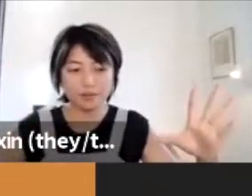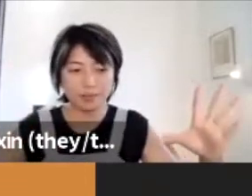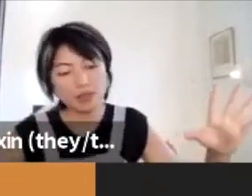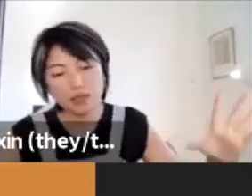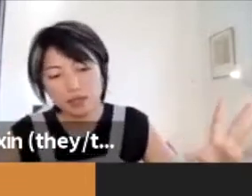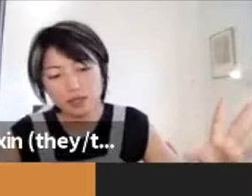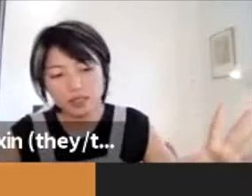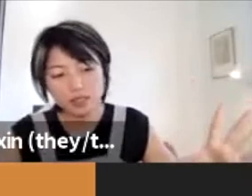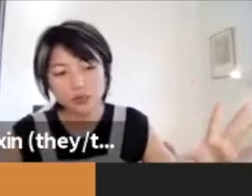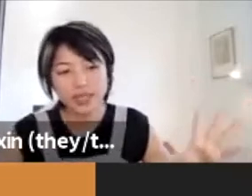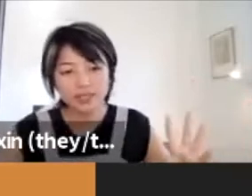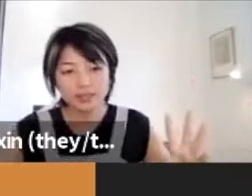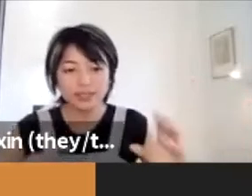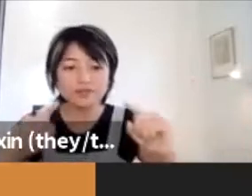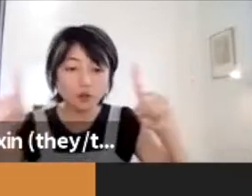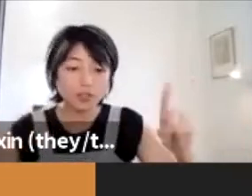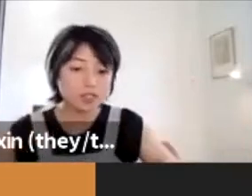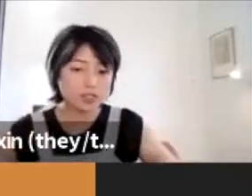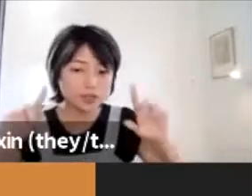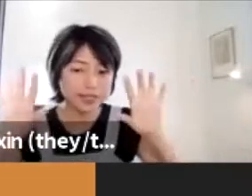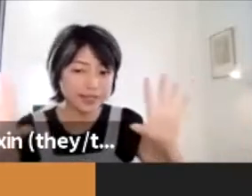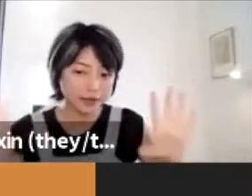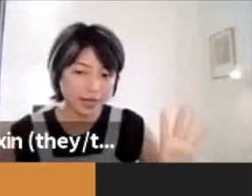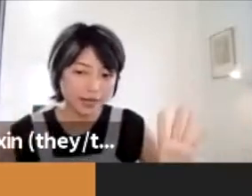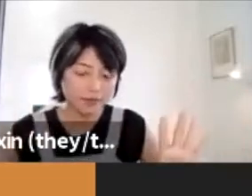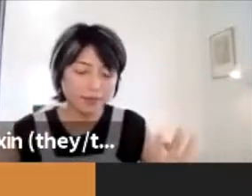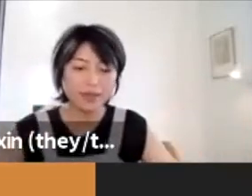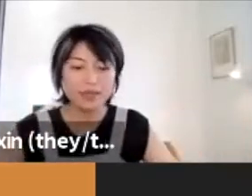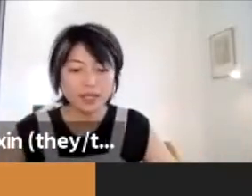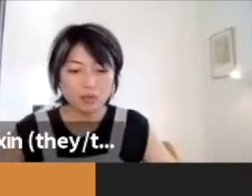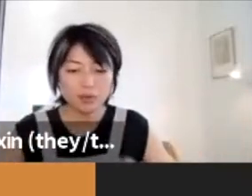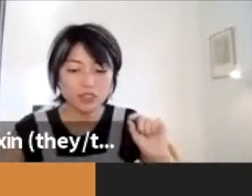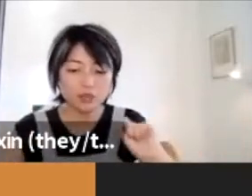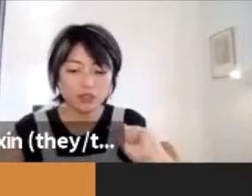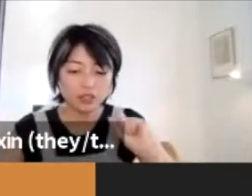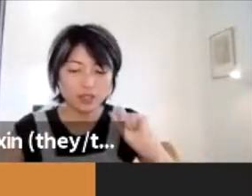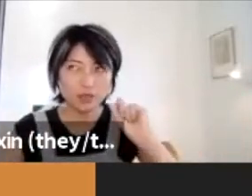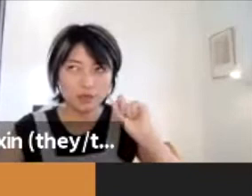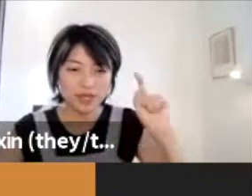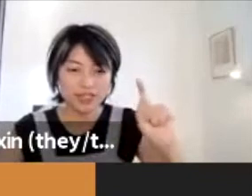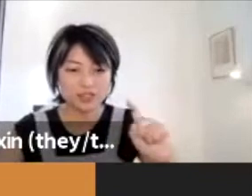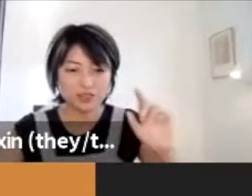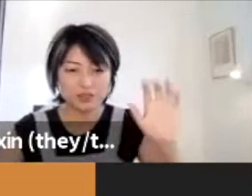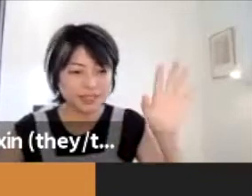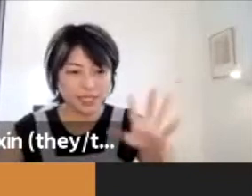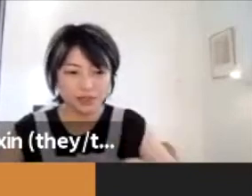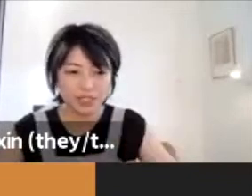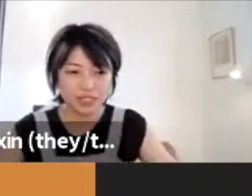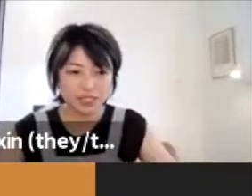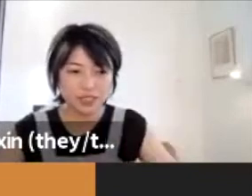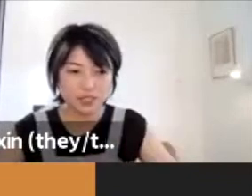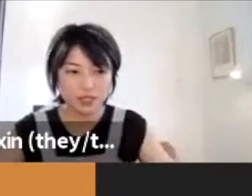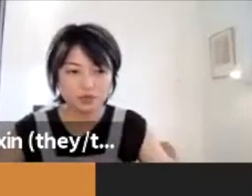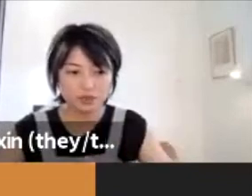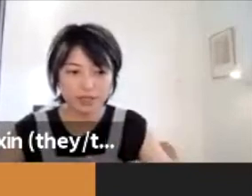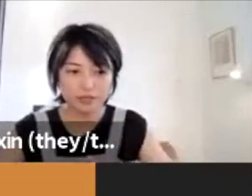area, you can give focus to that area. And when you enter like the arrow